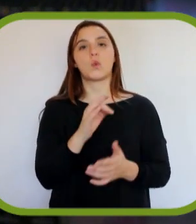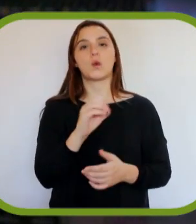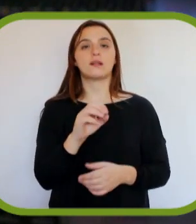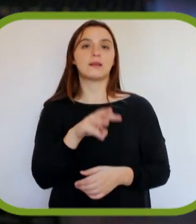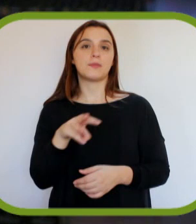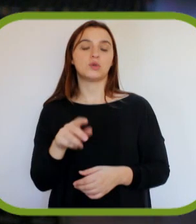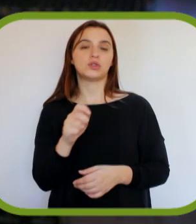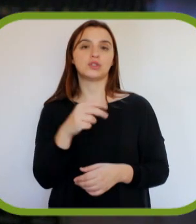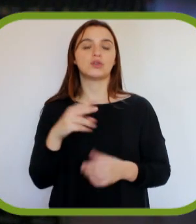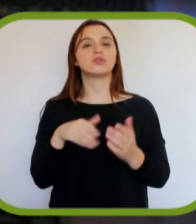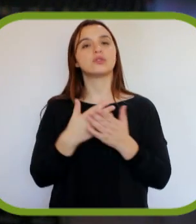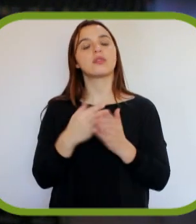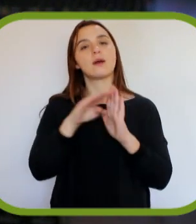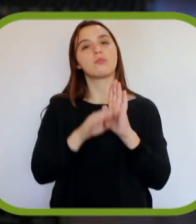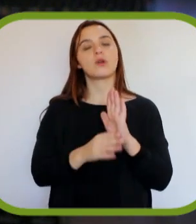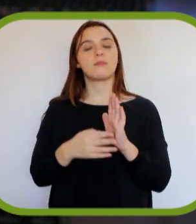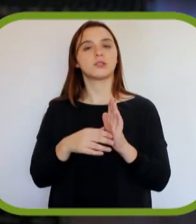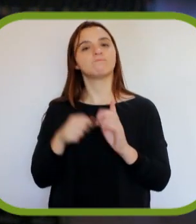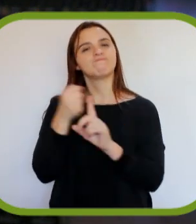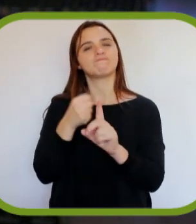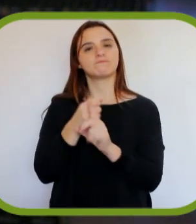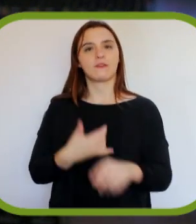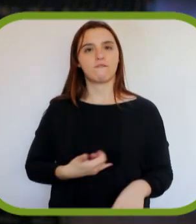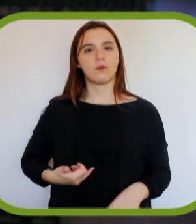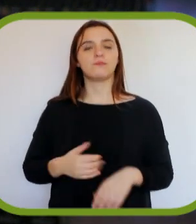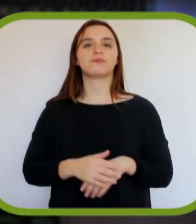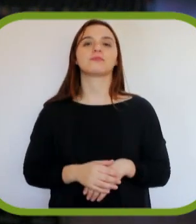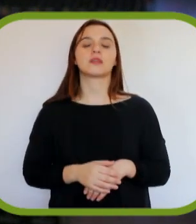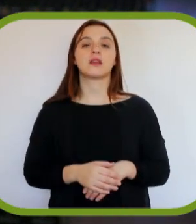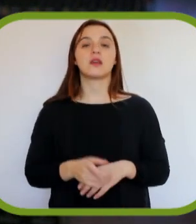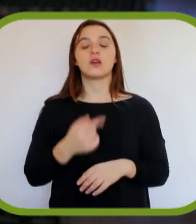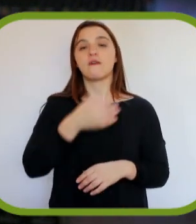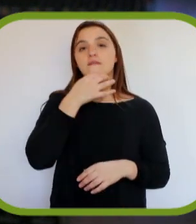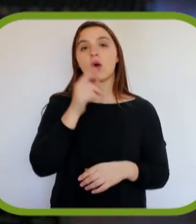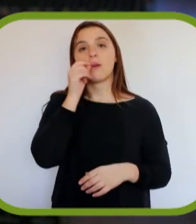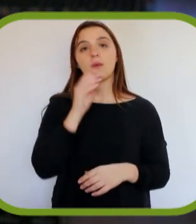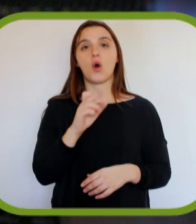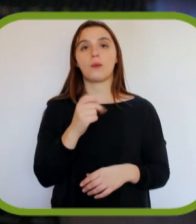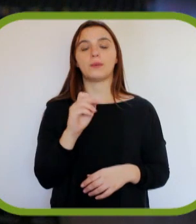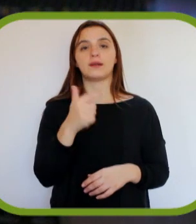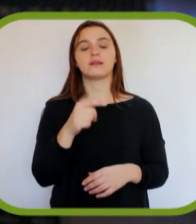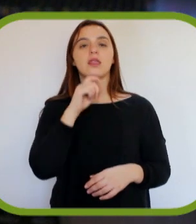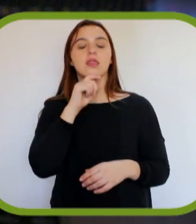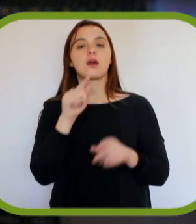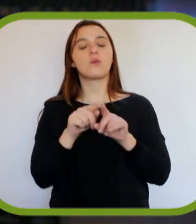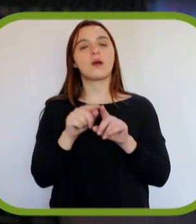de 40 milhões de euros para programas de combate à fome. Neste Panorâmica, conversamos com Robert Hopp sobre a possibilidade de utilizar a